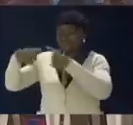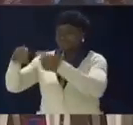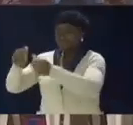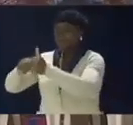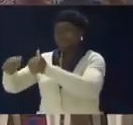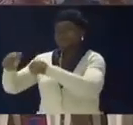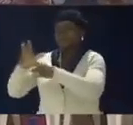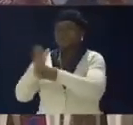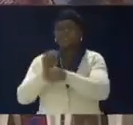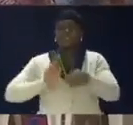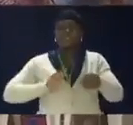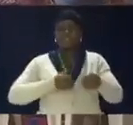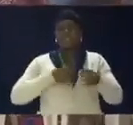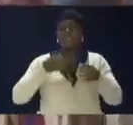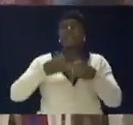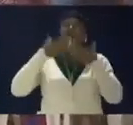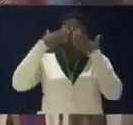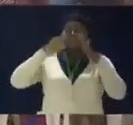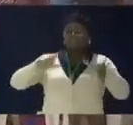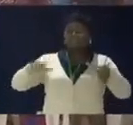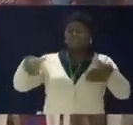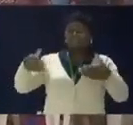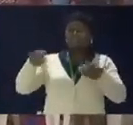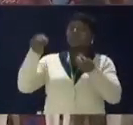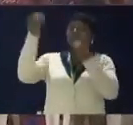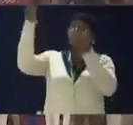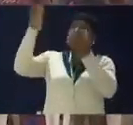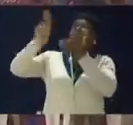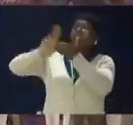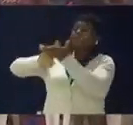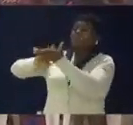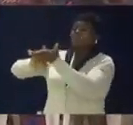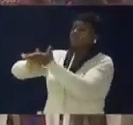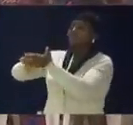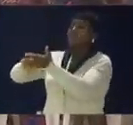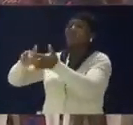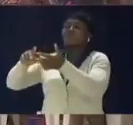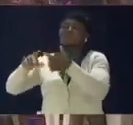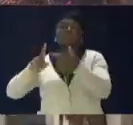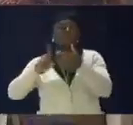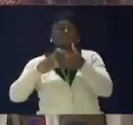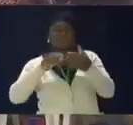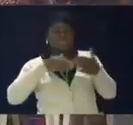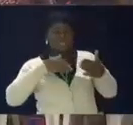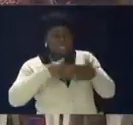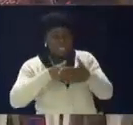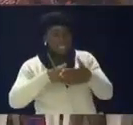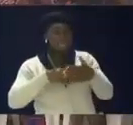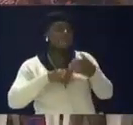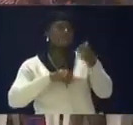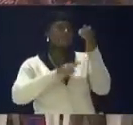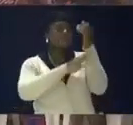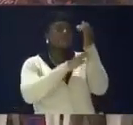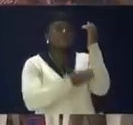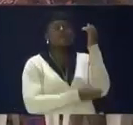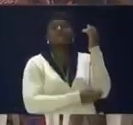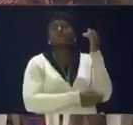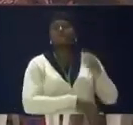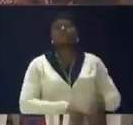just dance on your own to the nearest basket and drop it. Over to you.